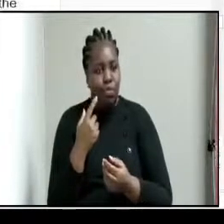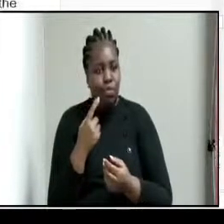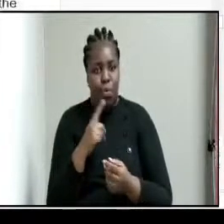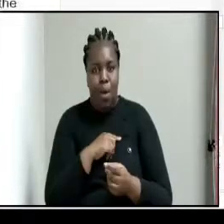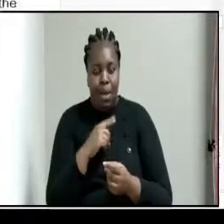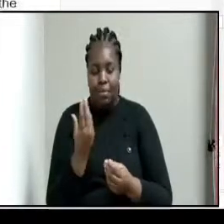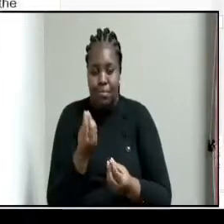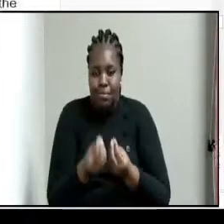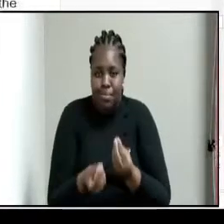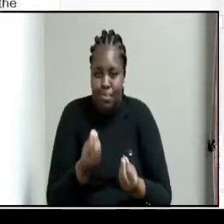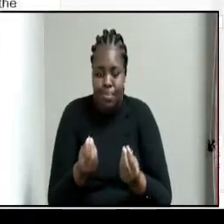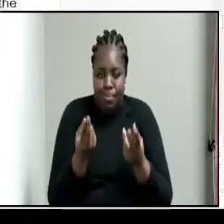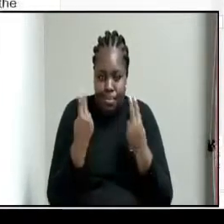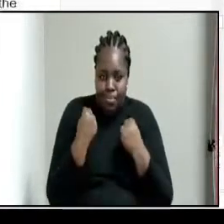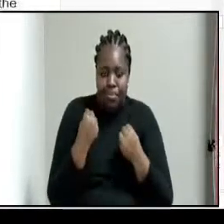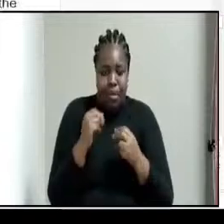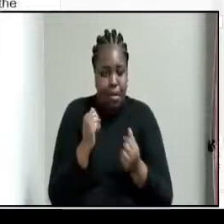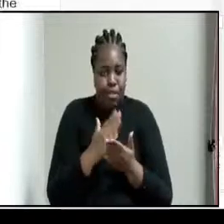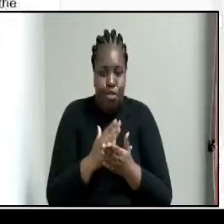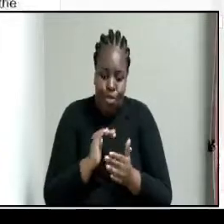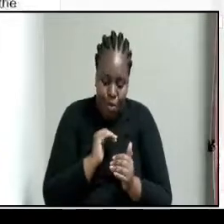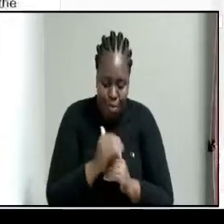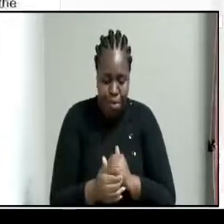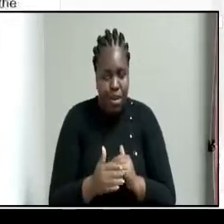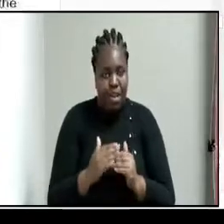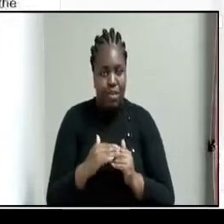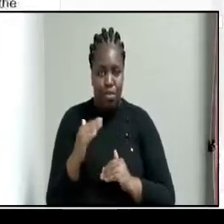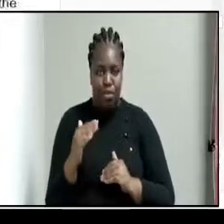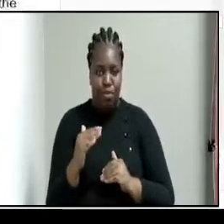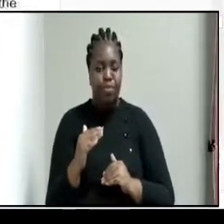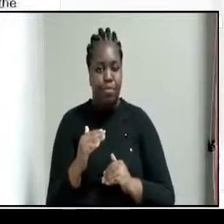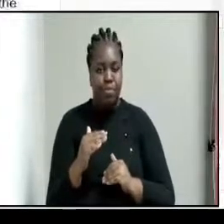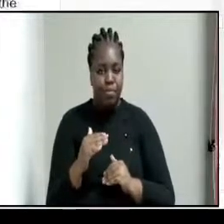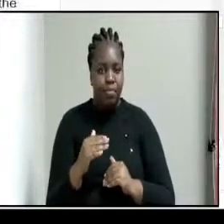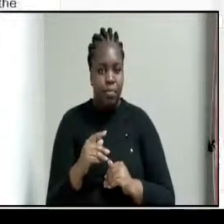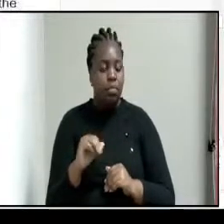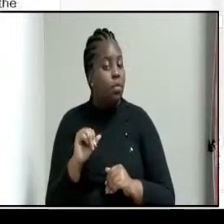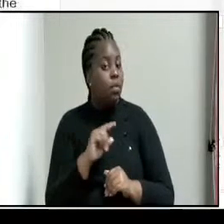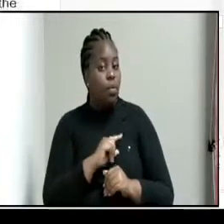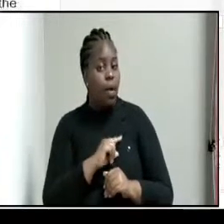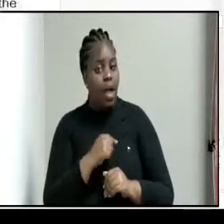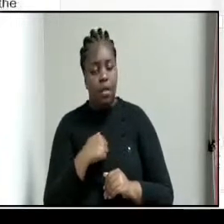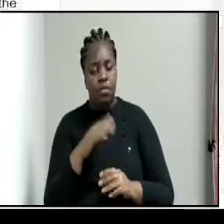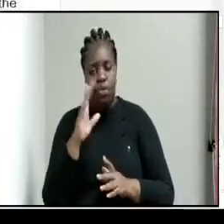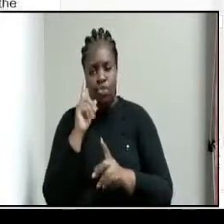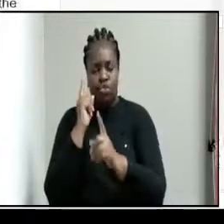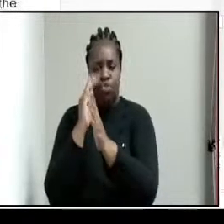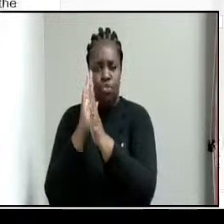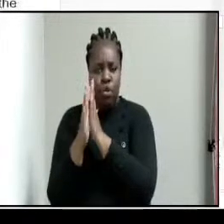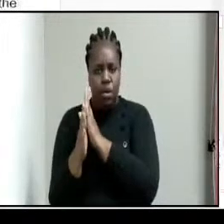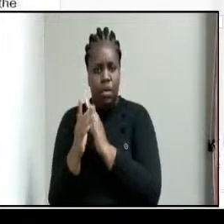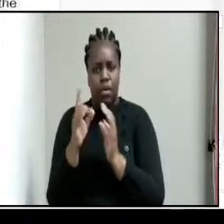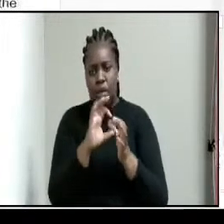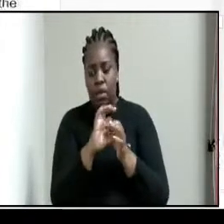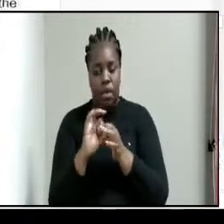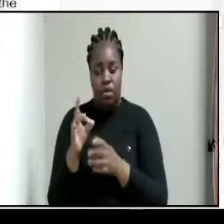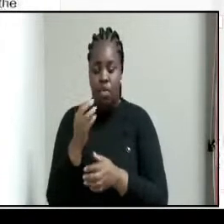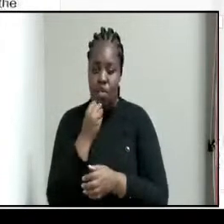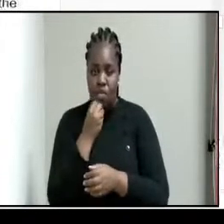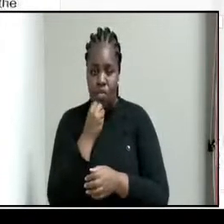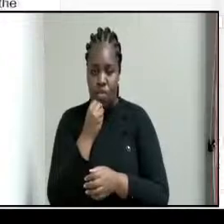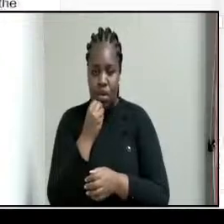vulnerable, and of course there must be extra measures to protect them. And in Juma Masjid case, while not so directly related to that to food,